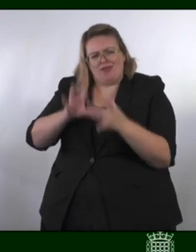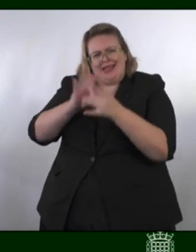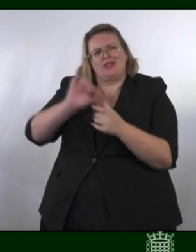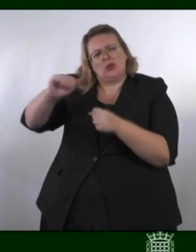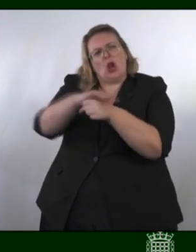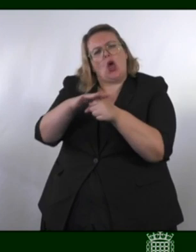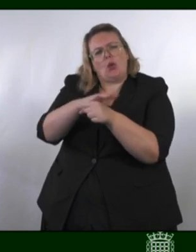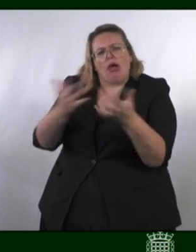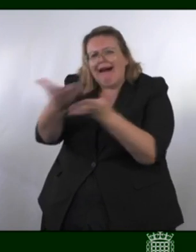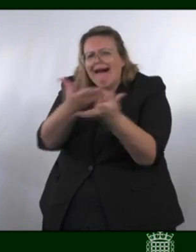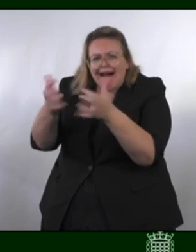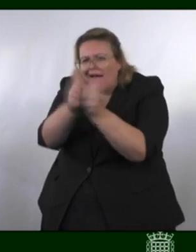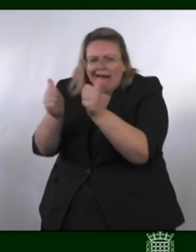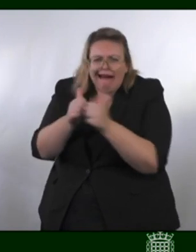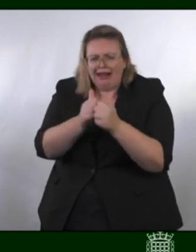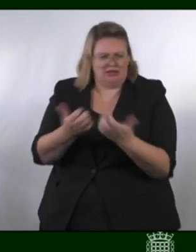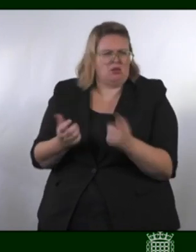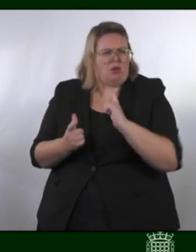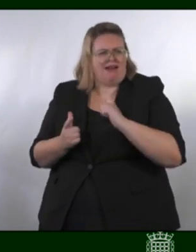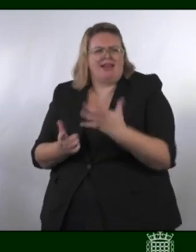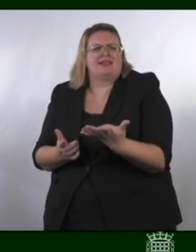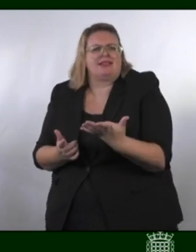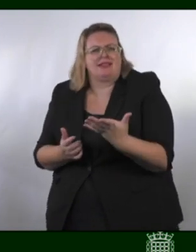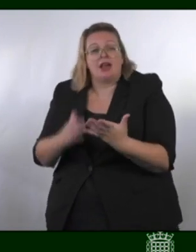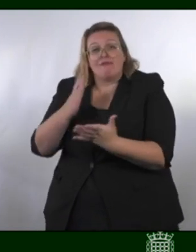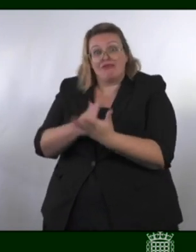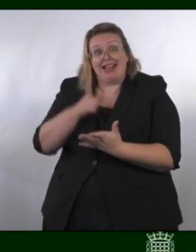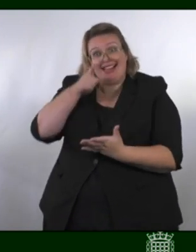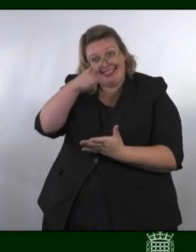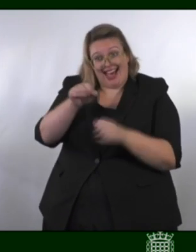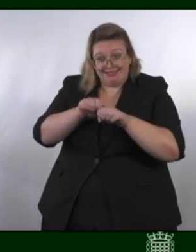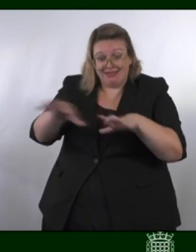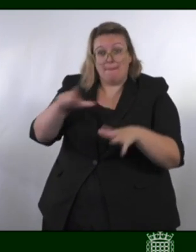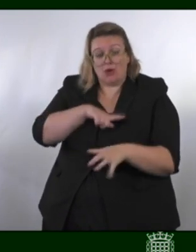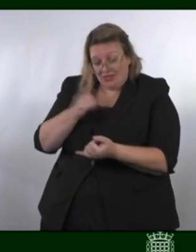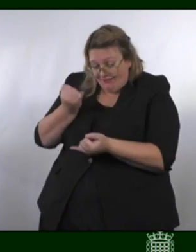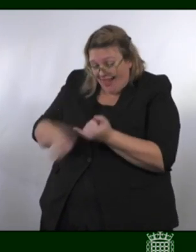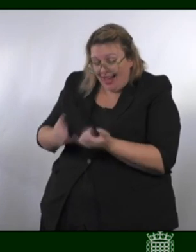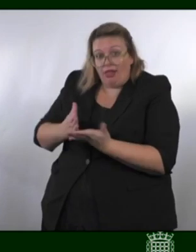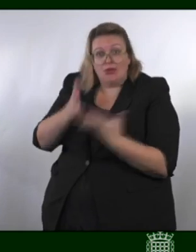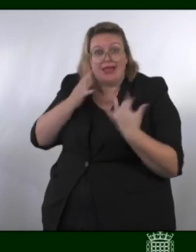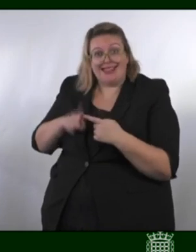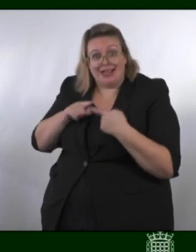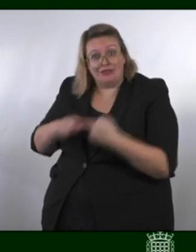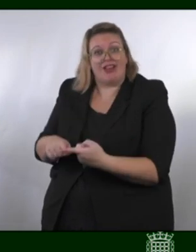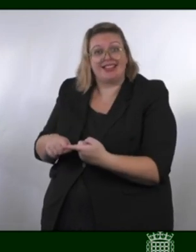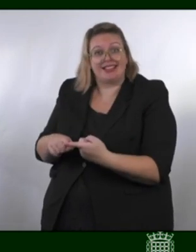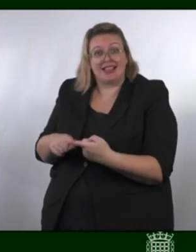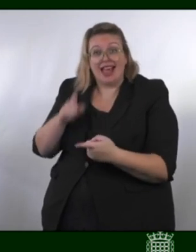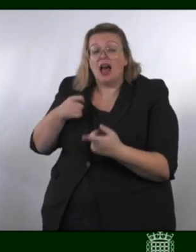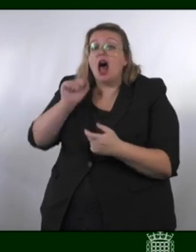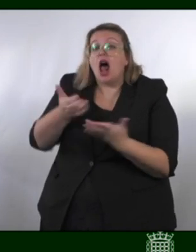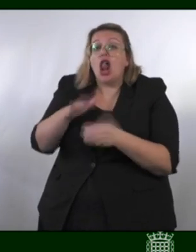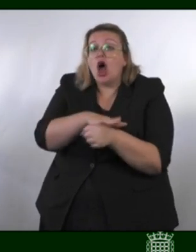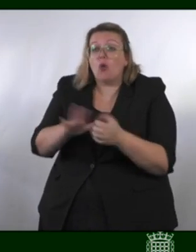out of control because of the failures of the £12 billion test and trace system. If local areas had been given these resources months